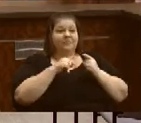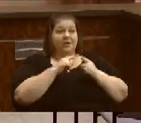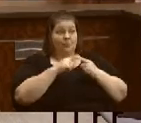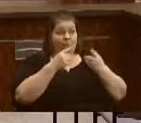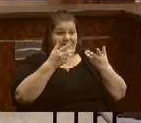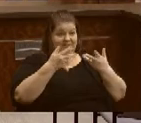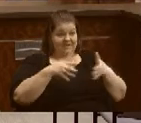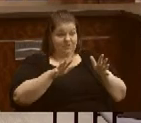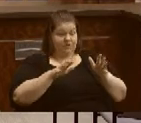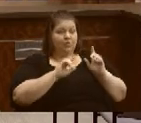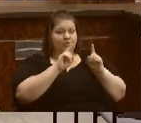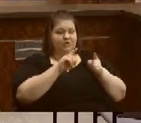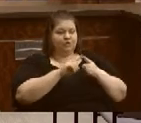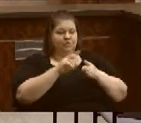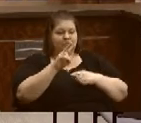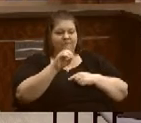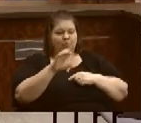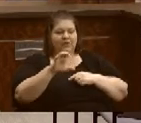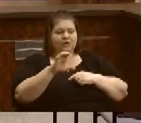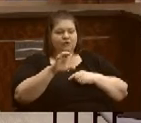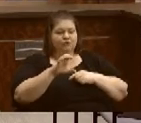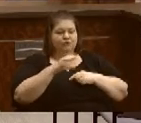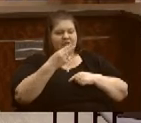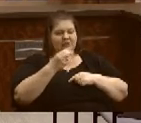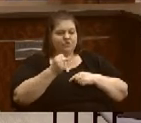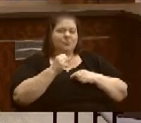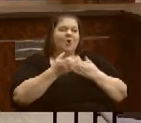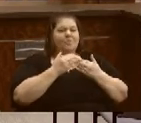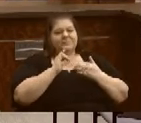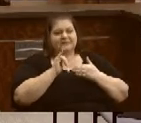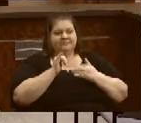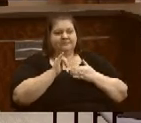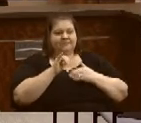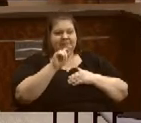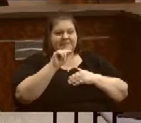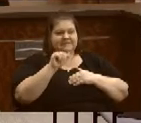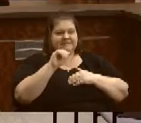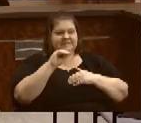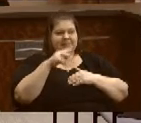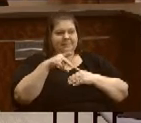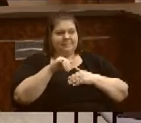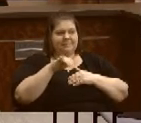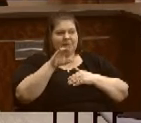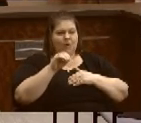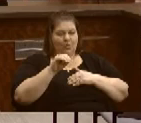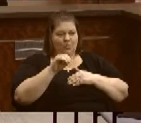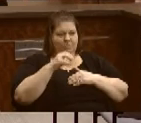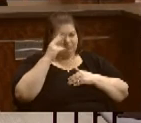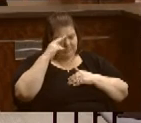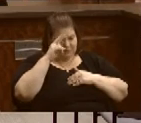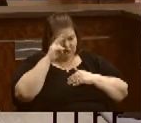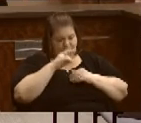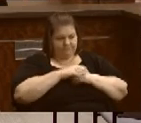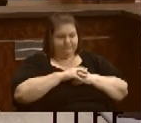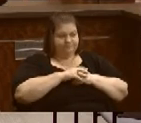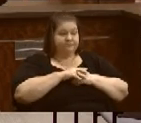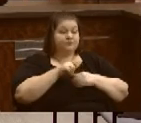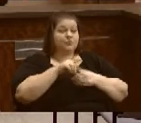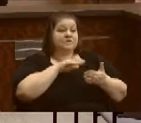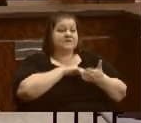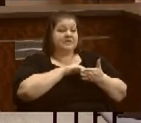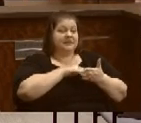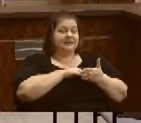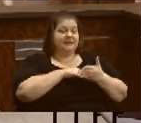vocational school, which is our equivalent to high school in Tampico. Here you studied violin for 3 years